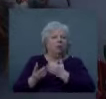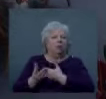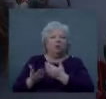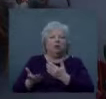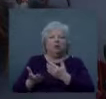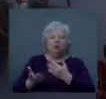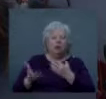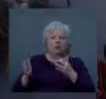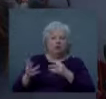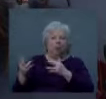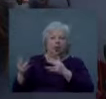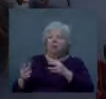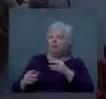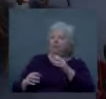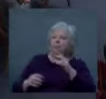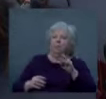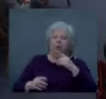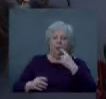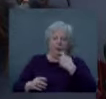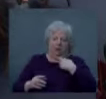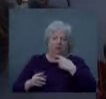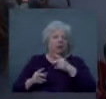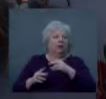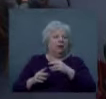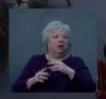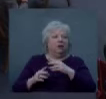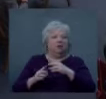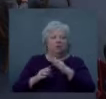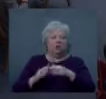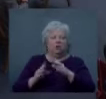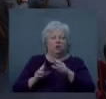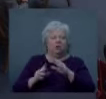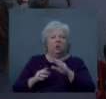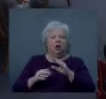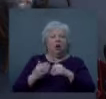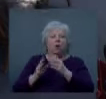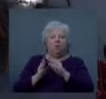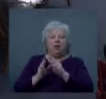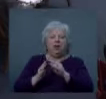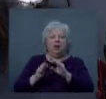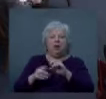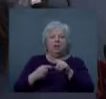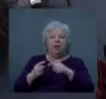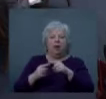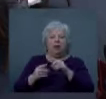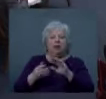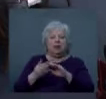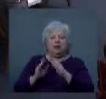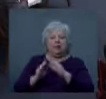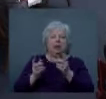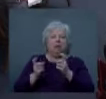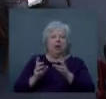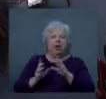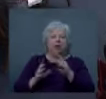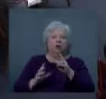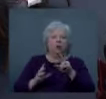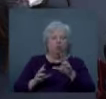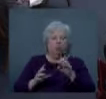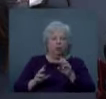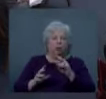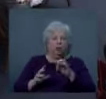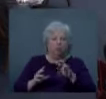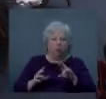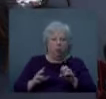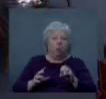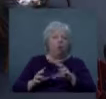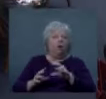We just completed our personnel meeting regarding City Manager Bruce Moore, and we have made a decision on his